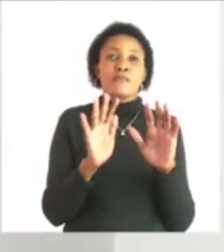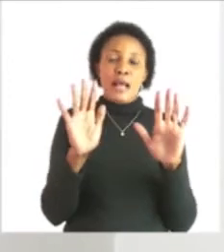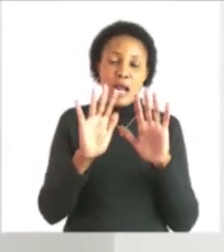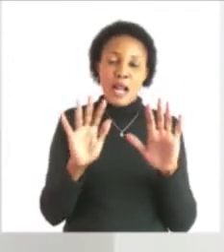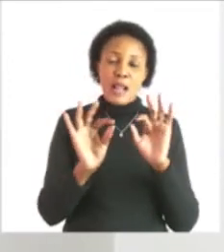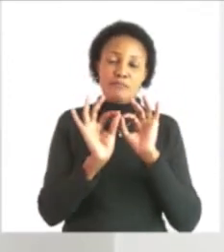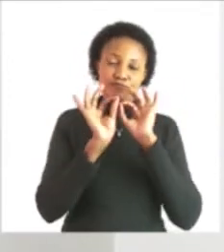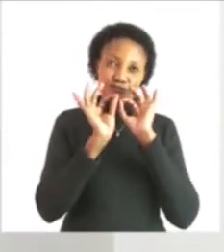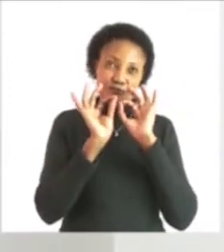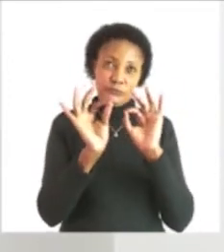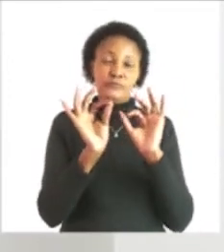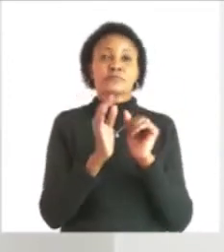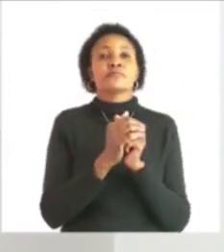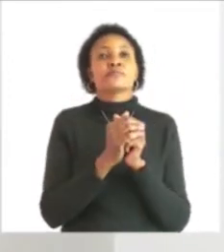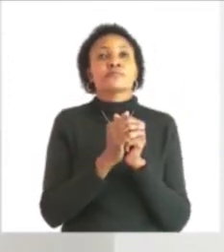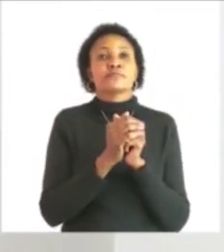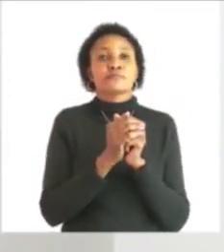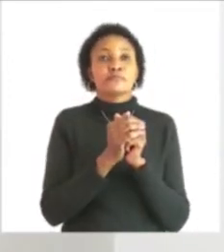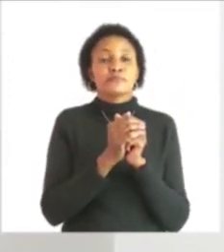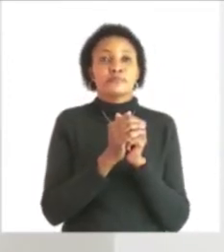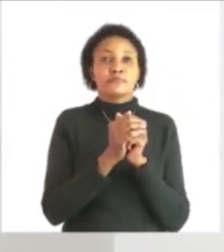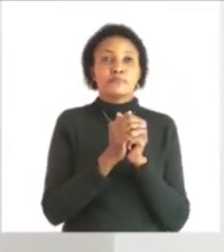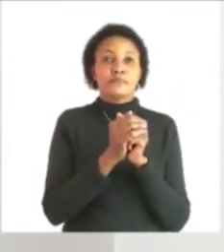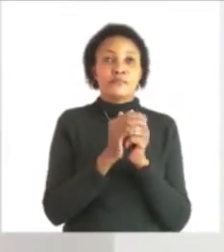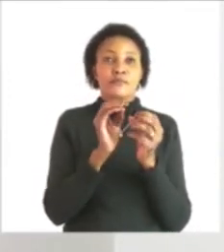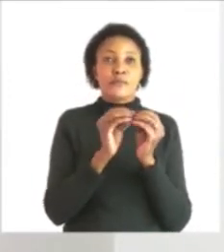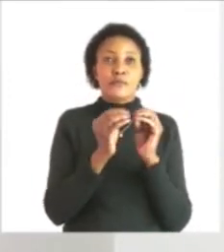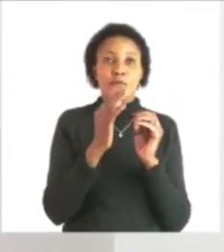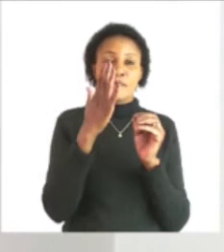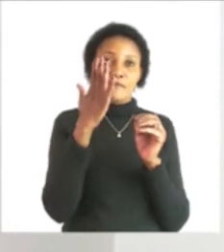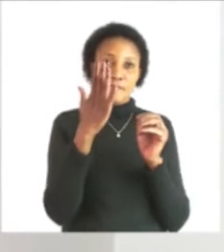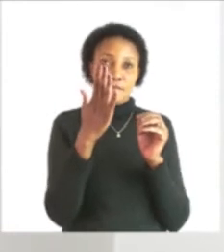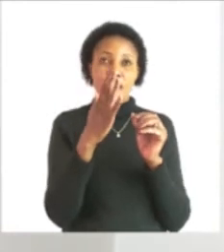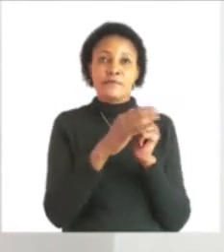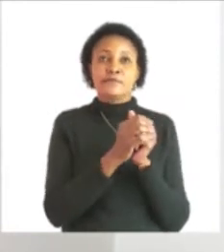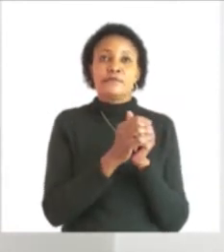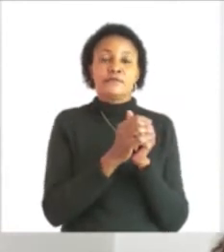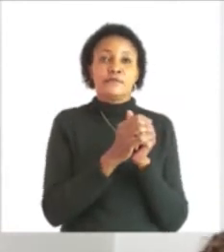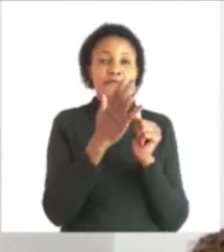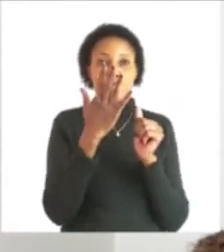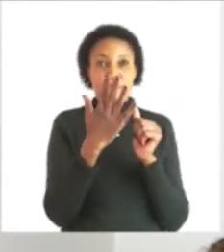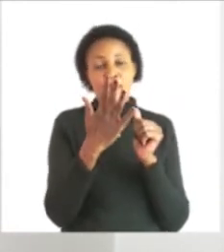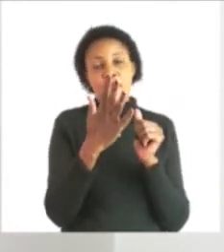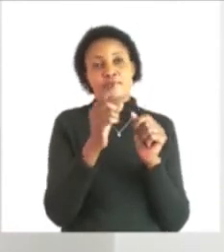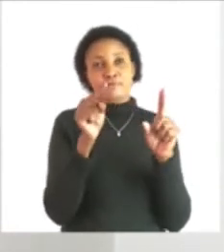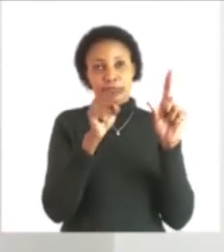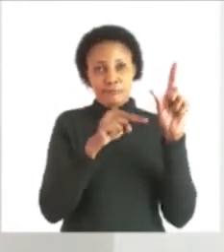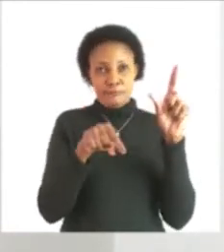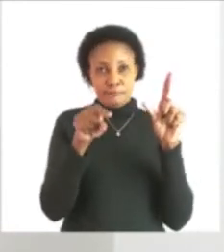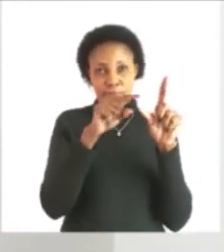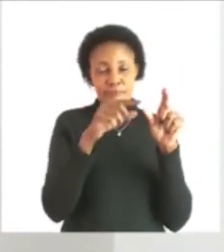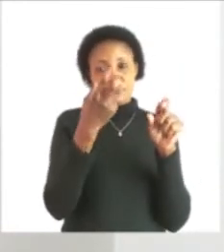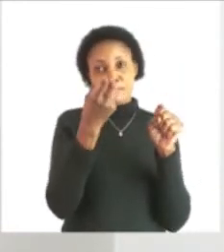perfectly. Up to number 5, because there are 5 circles. I want you to